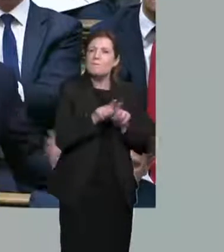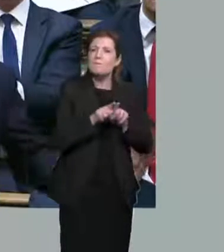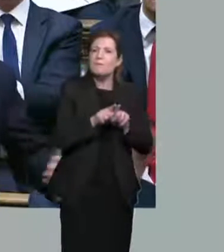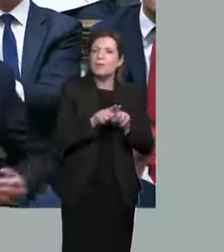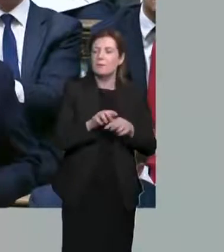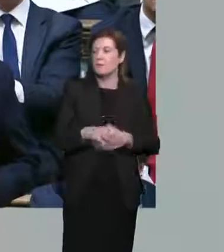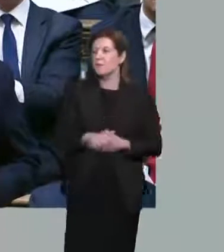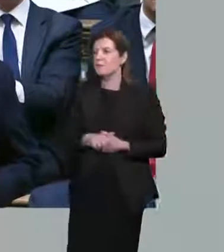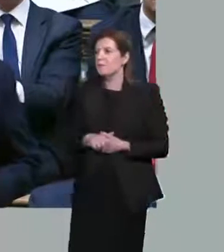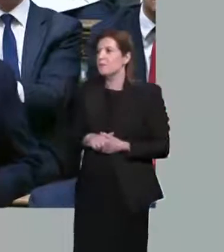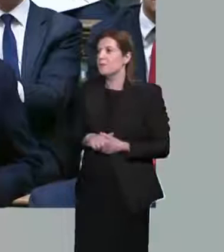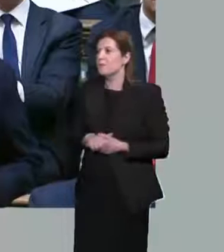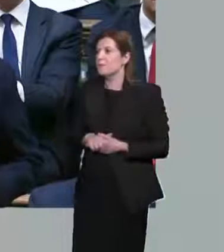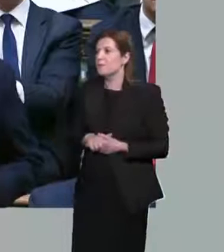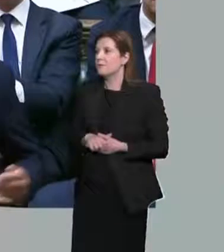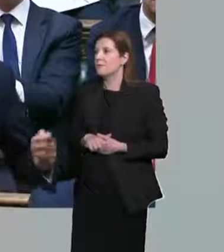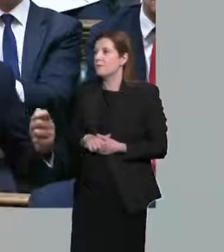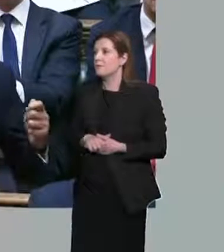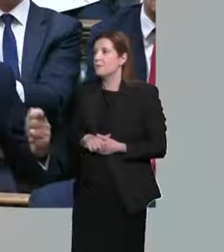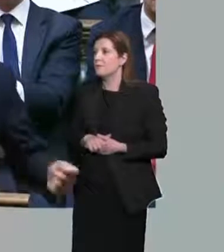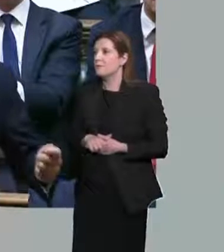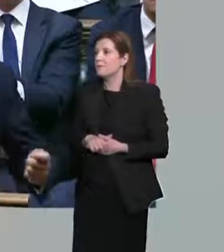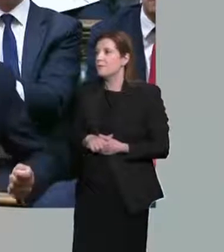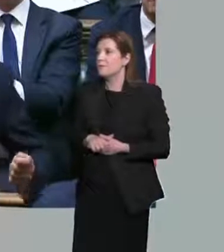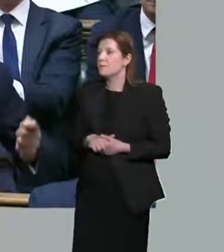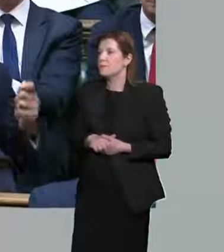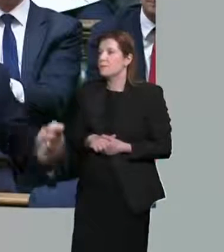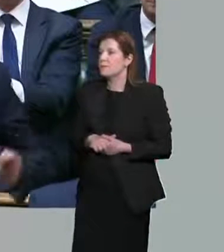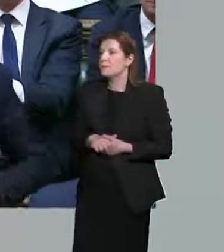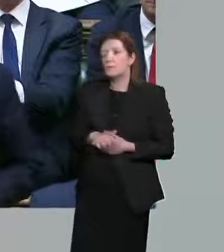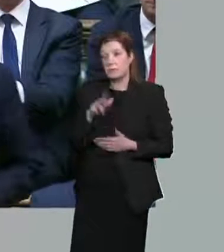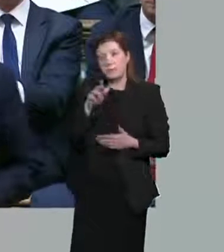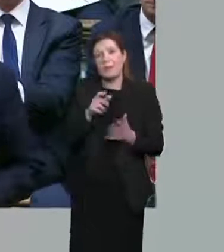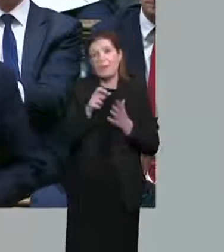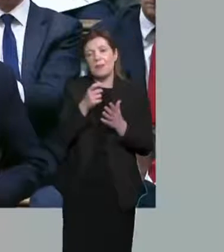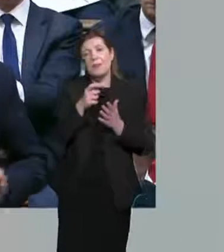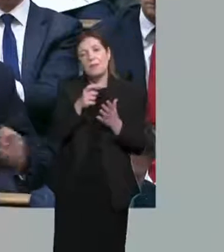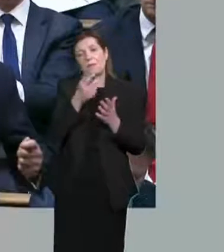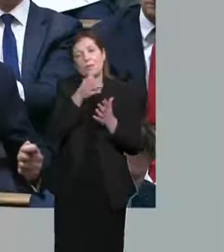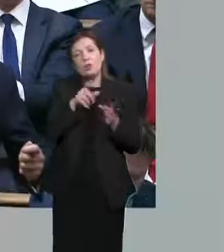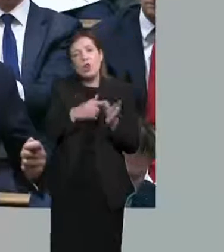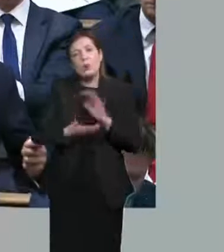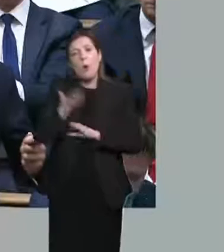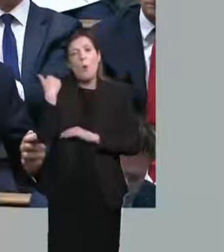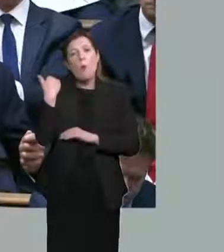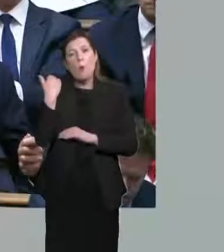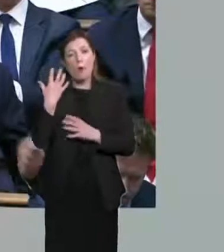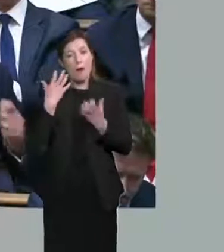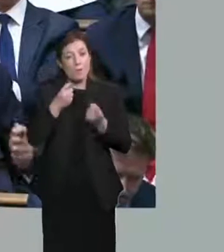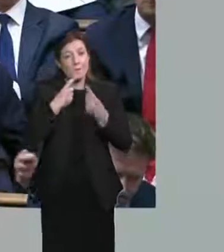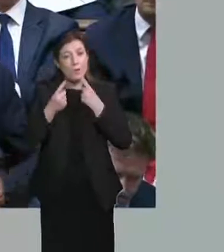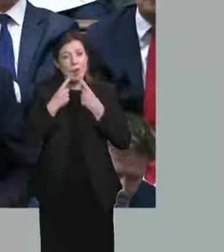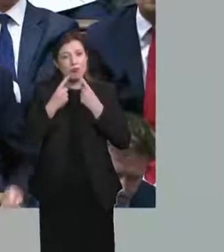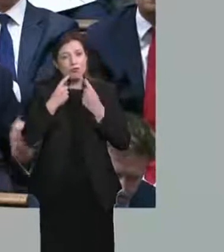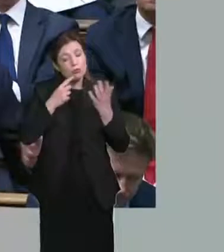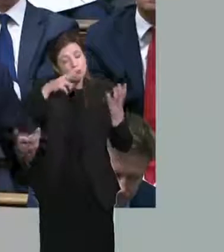May I urge the Prime Minister to pick up those files from 50 years ago, wipe off the dust, and take